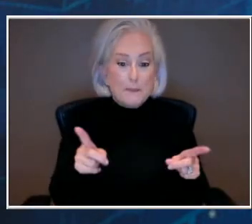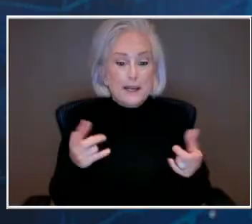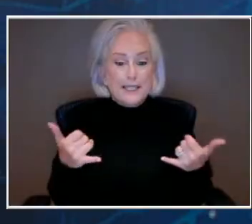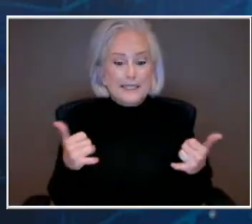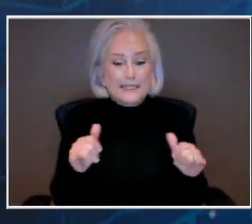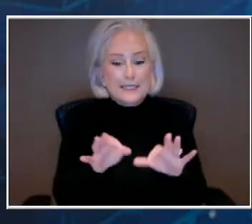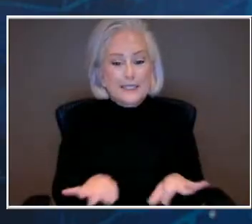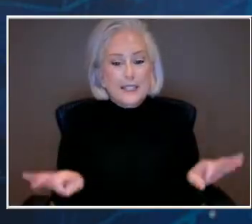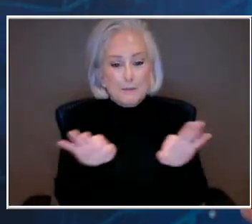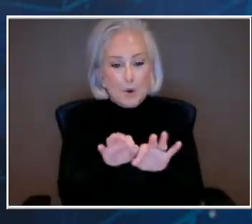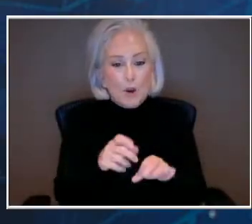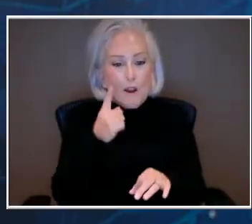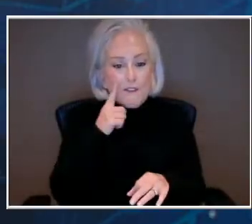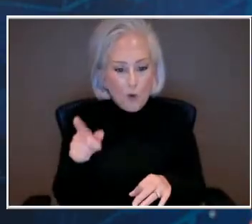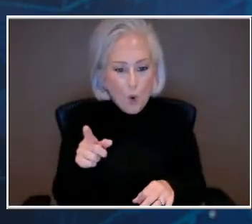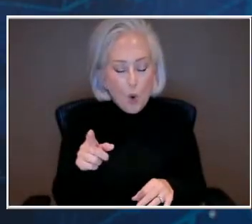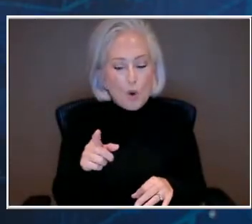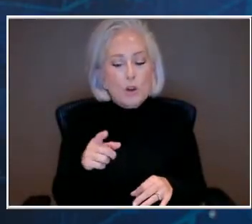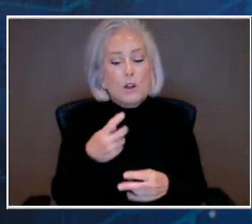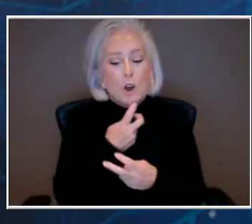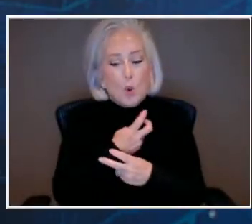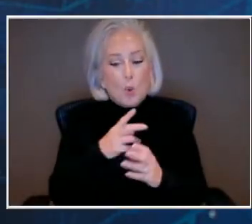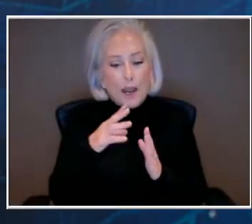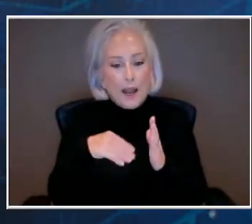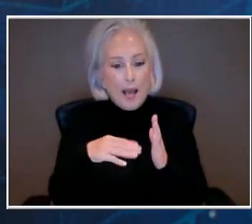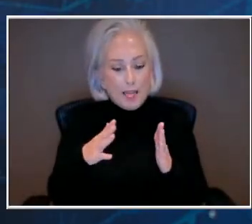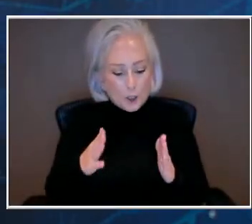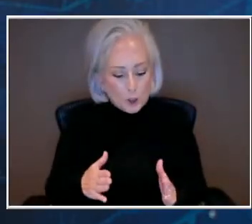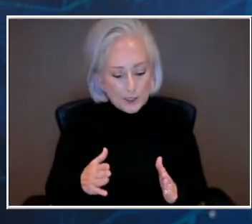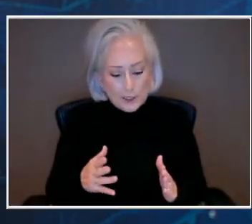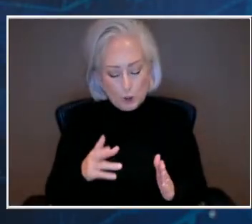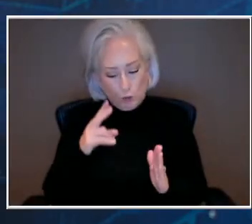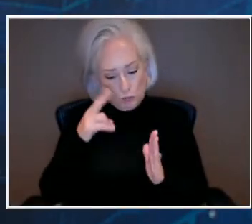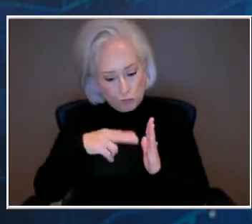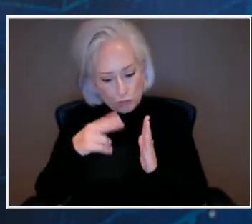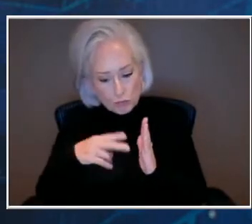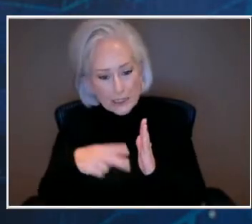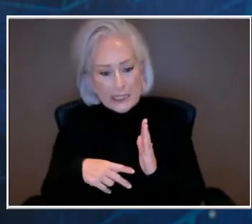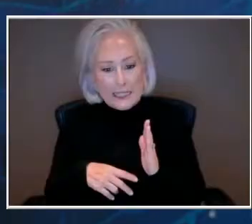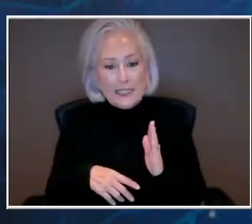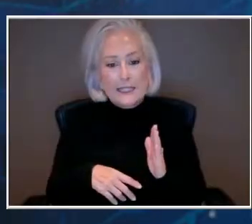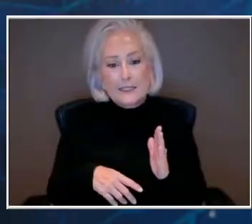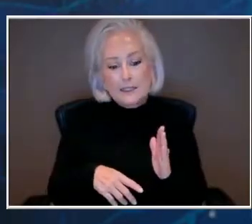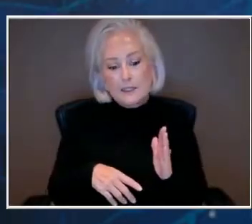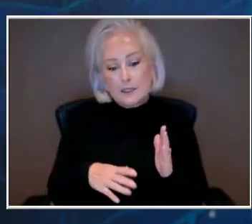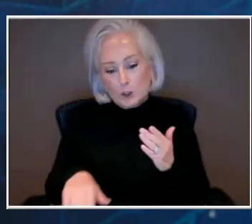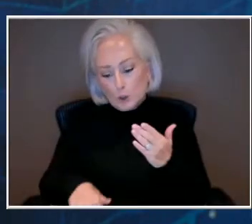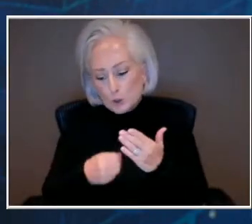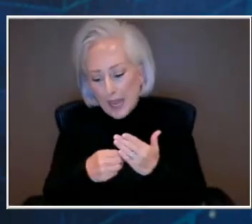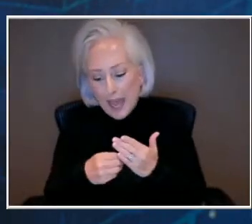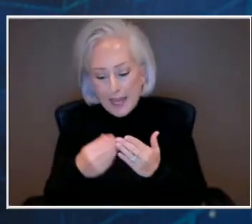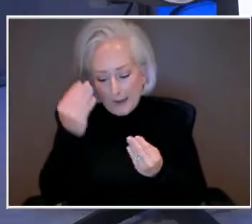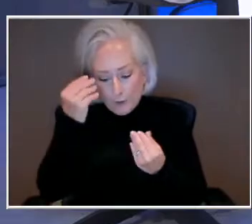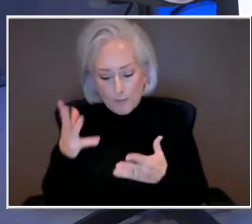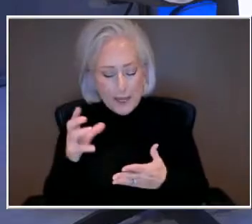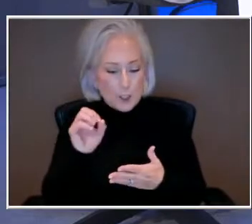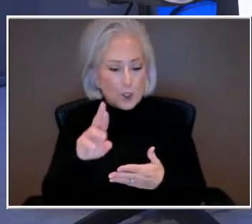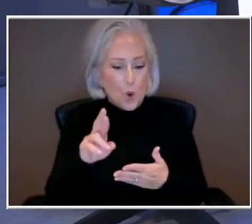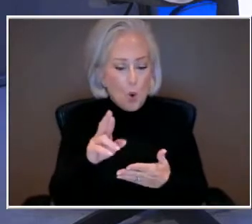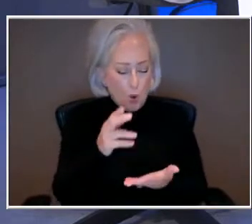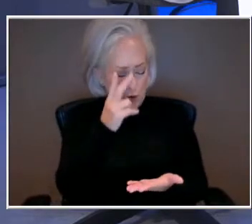the information on the scorecard or the AI report to make sure that it's adding or helpful. So that's why you're not going anywhere.